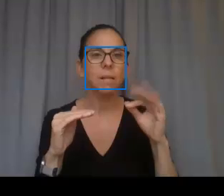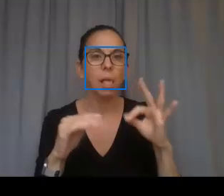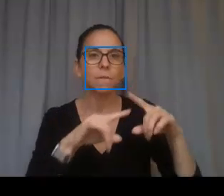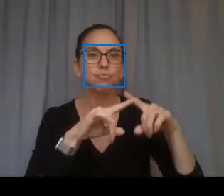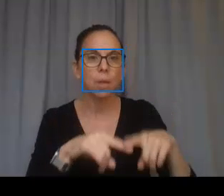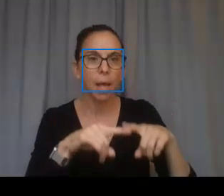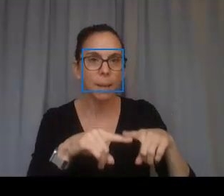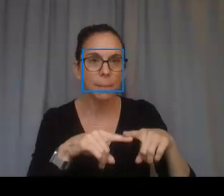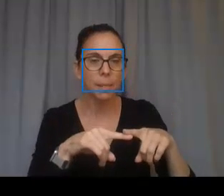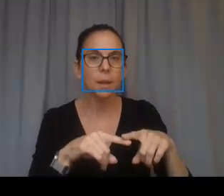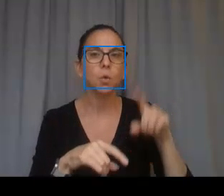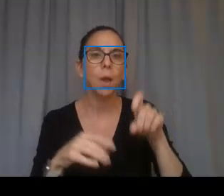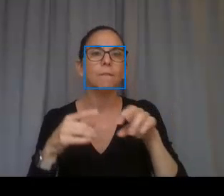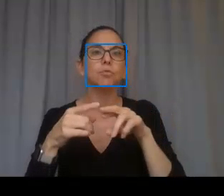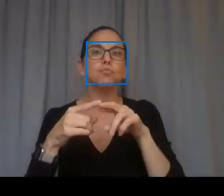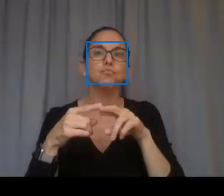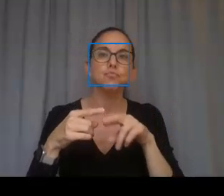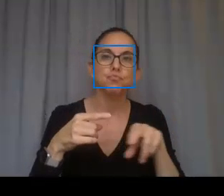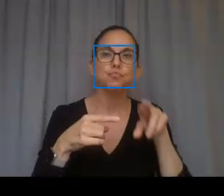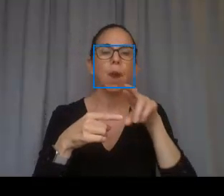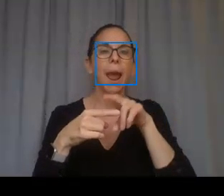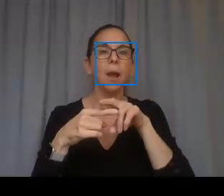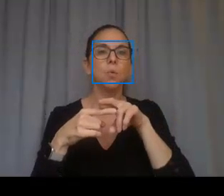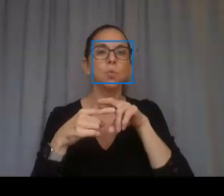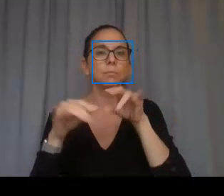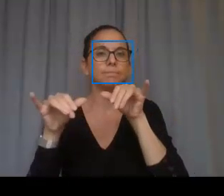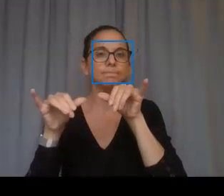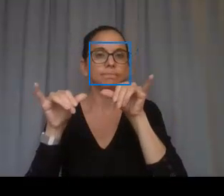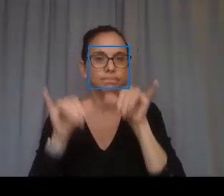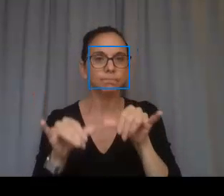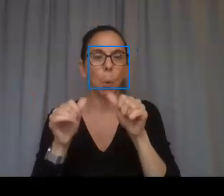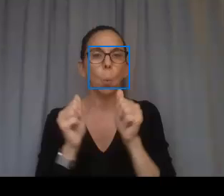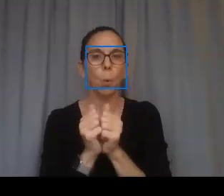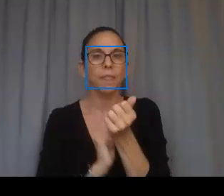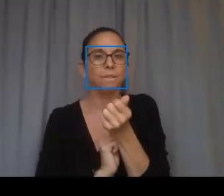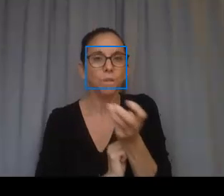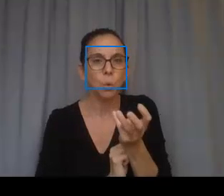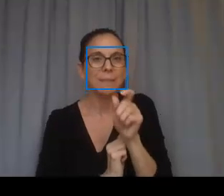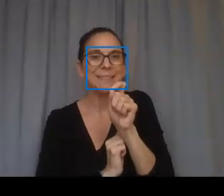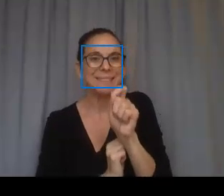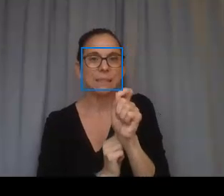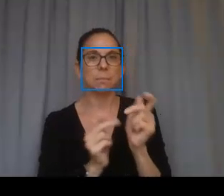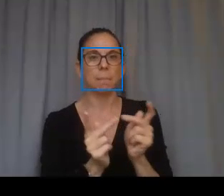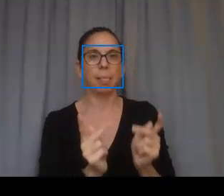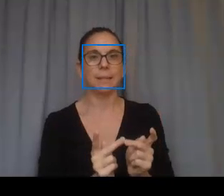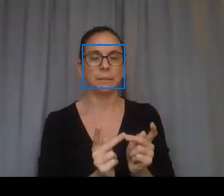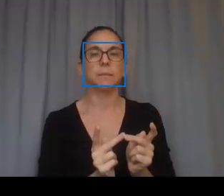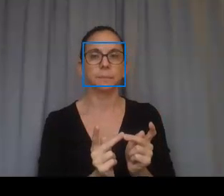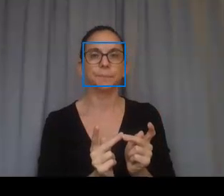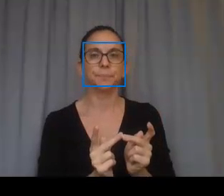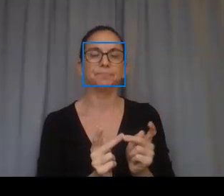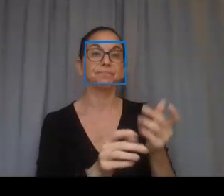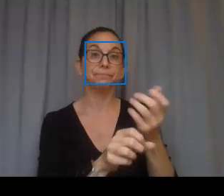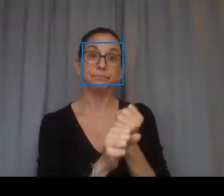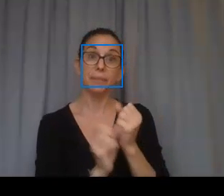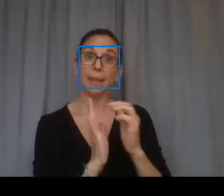this case, we have to round to be consistent with the measurement with the fewest decimal places. Here's an example. And grab a